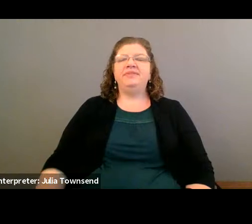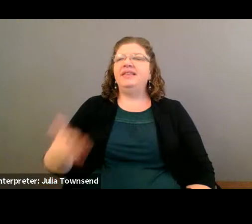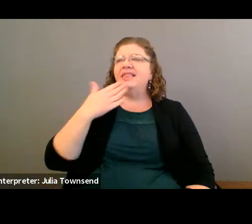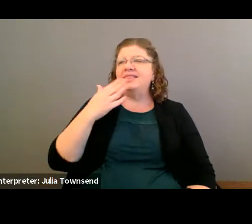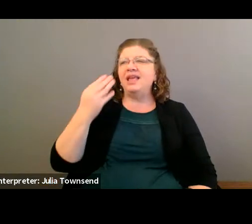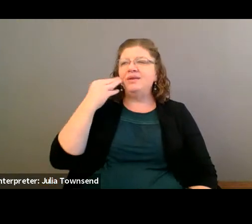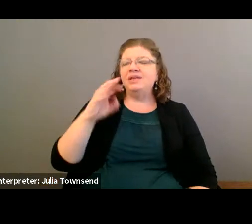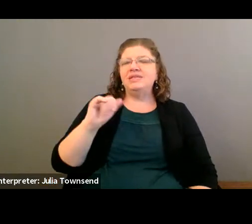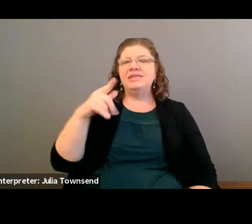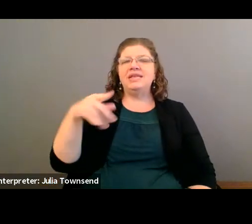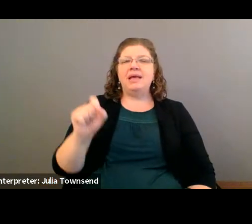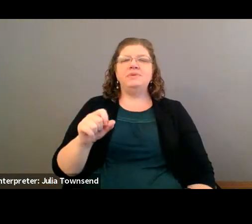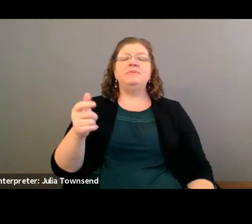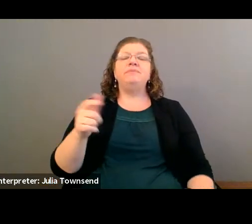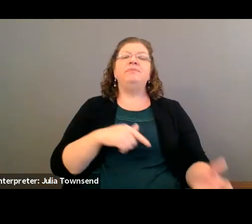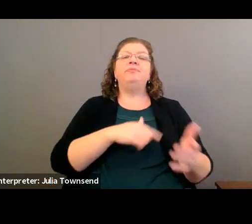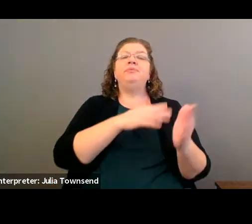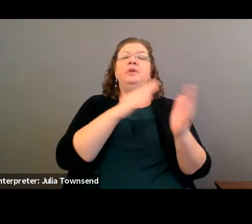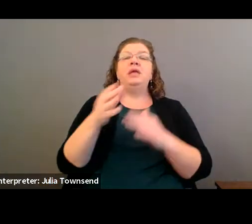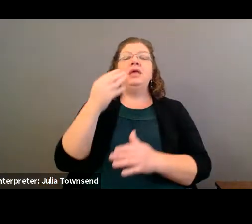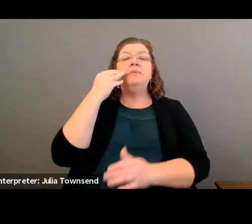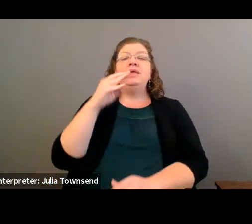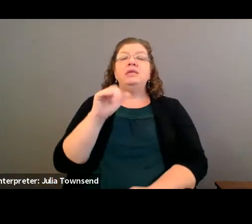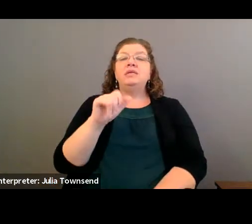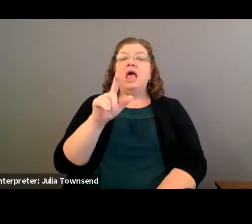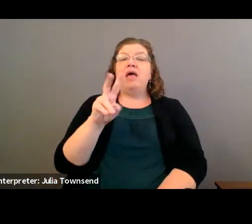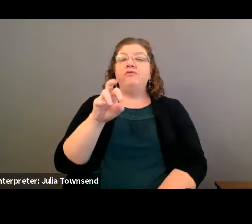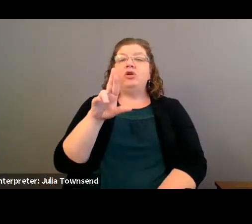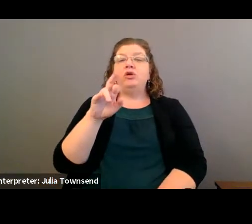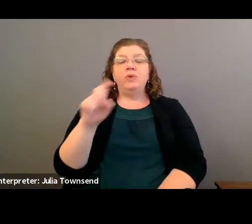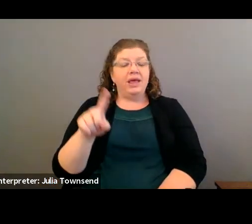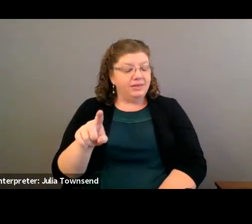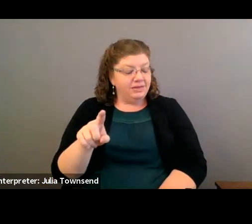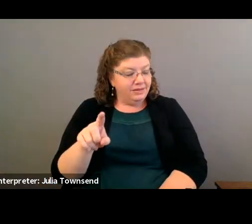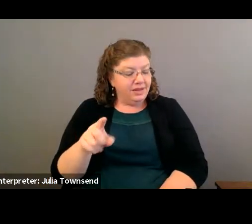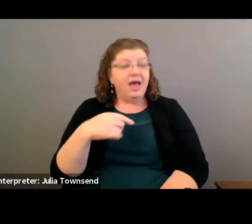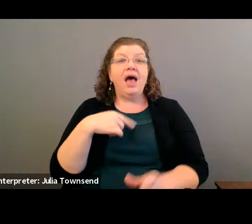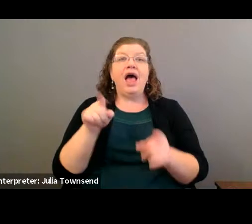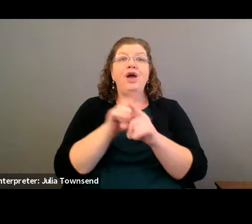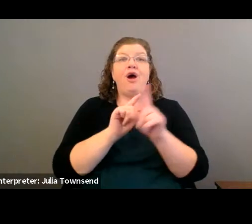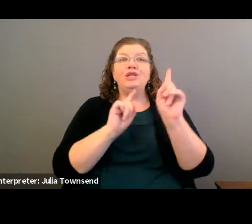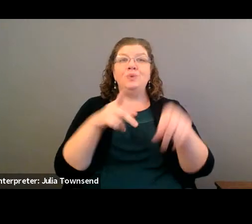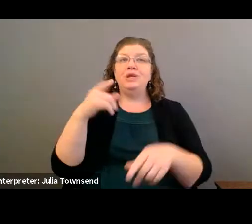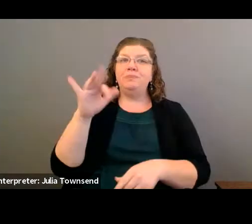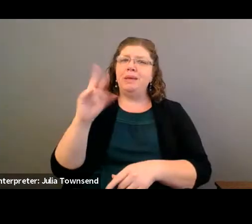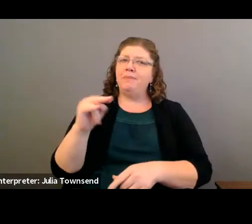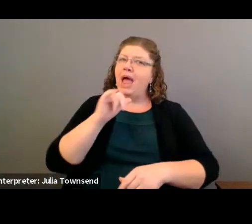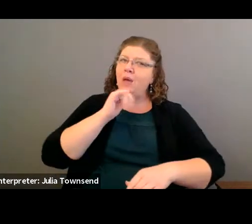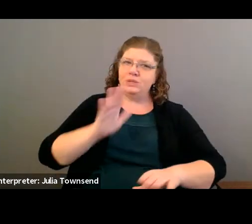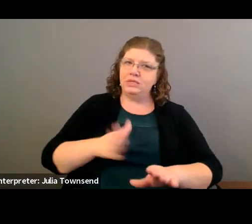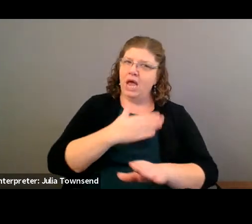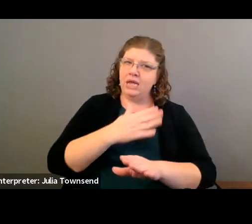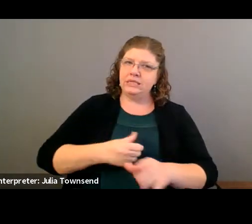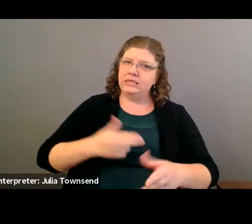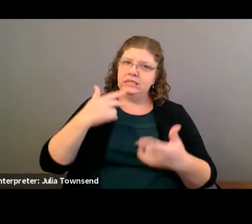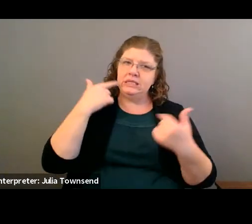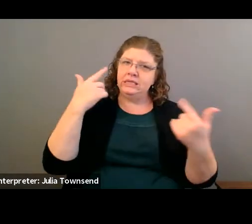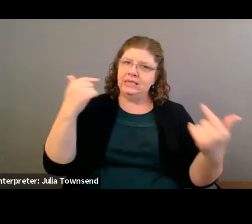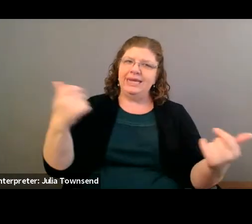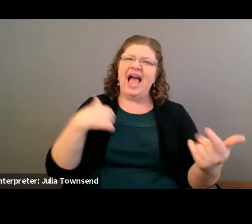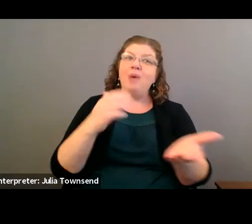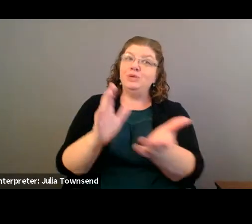And Ms. Alvarez, please. Well, I was also at Pimpin. I was not singing with Ms. Sims Moten. I was